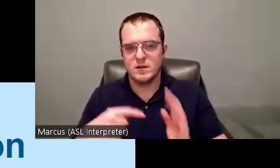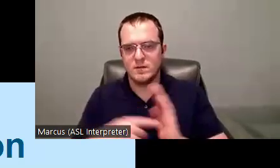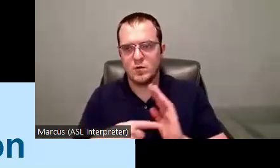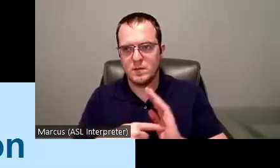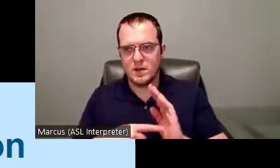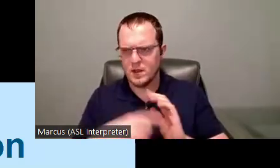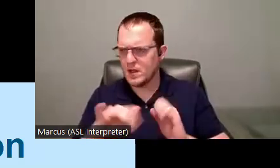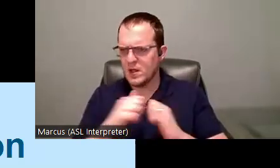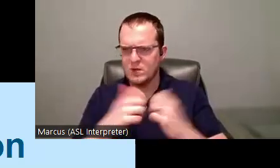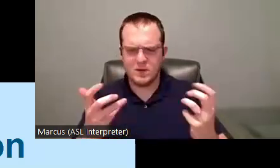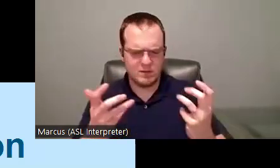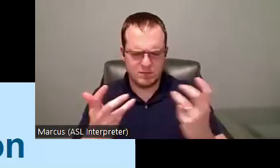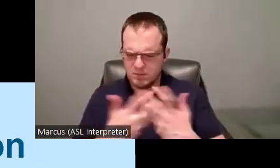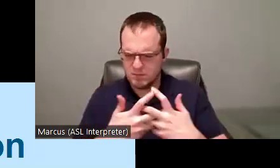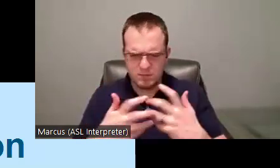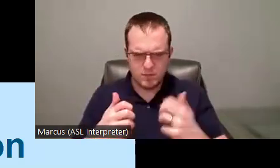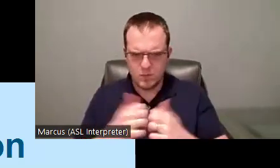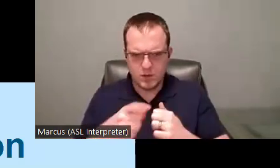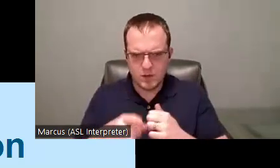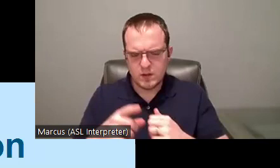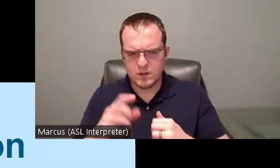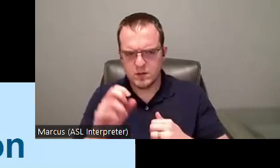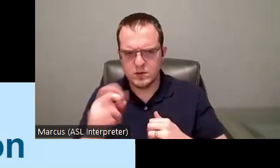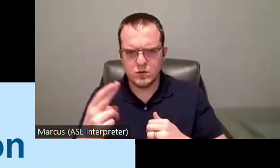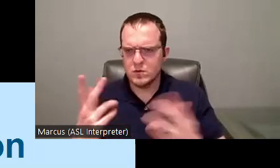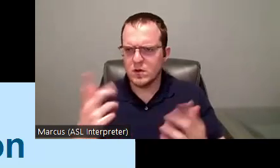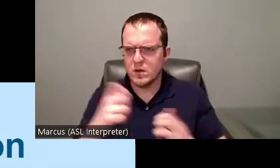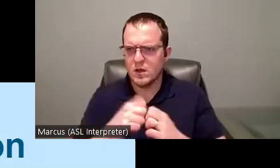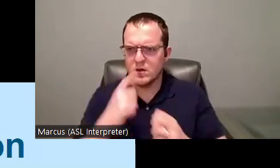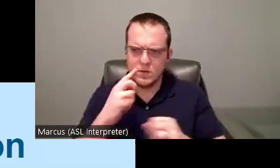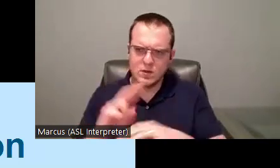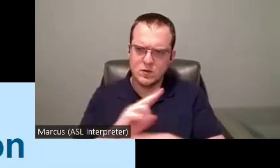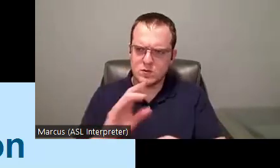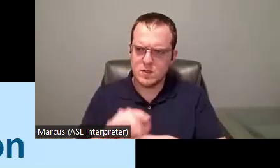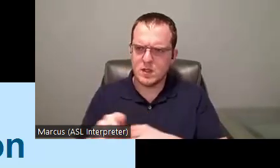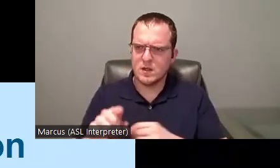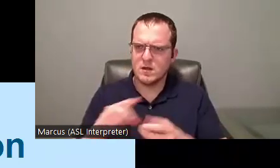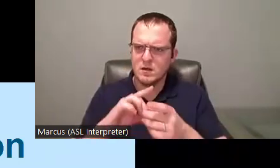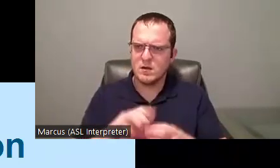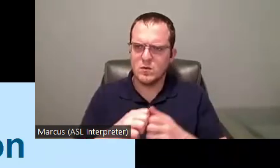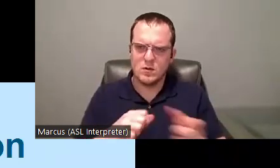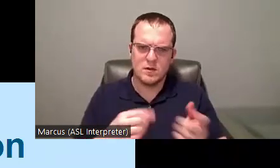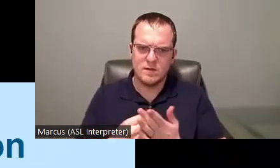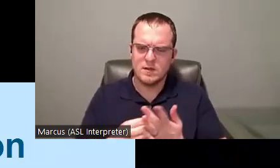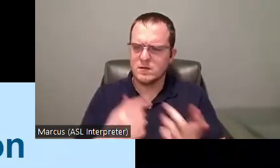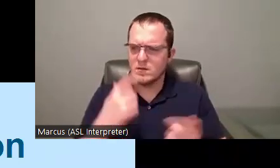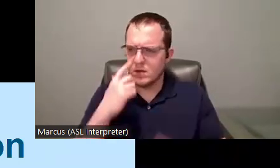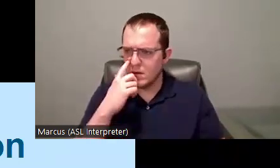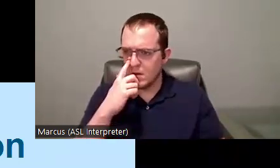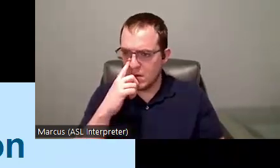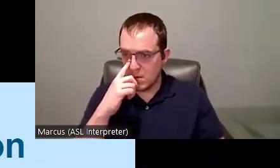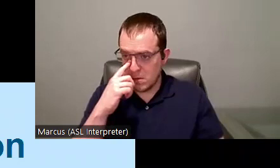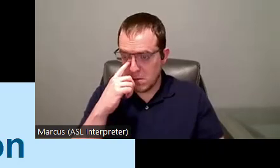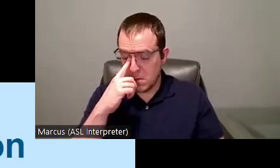that would interact or ways in which we're looking to leverage that with these funds here. Sure.